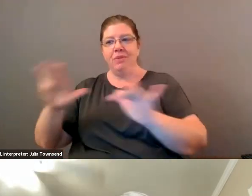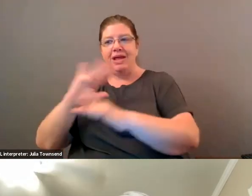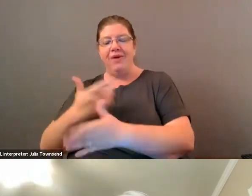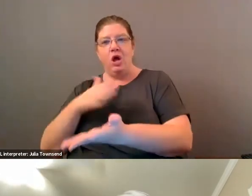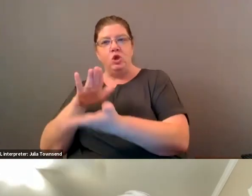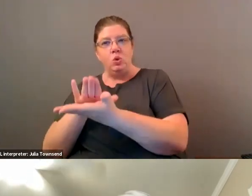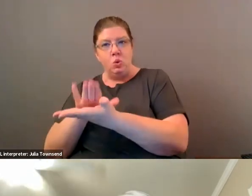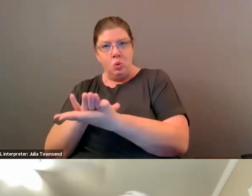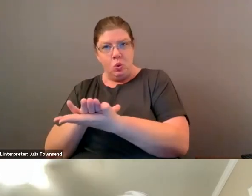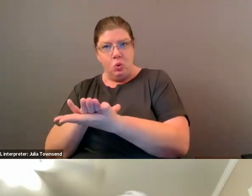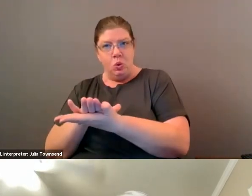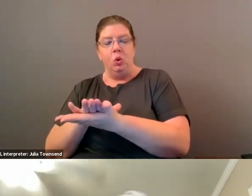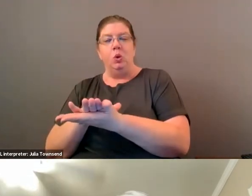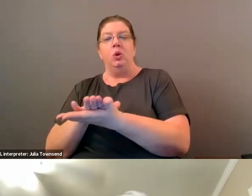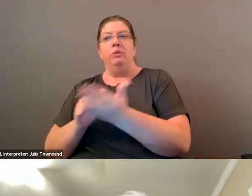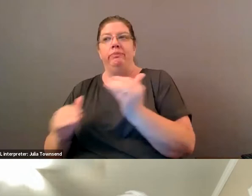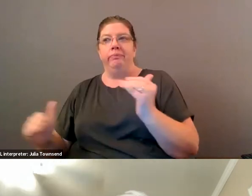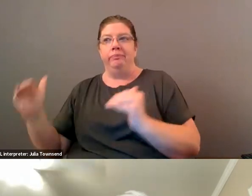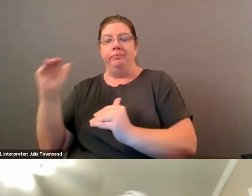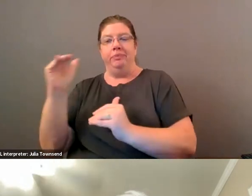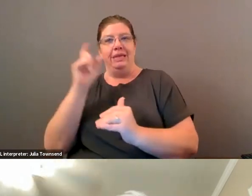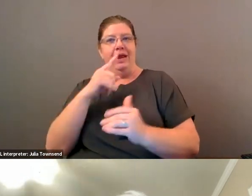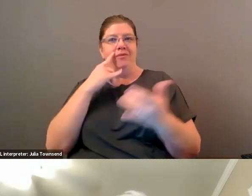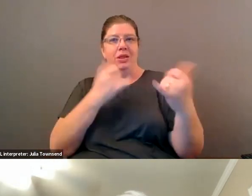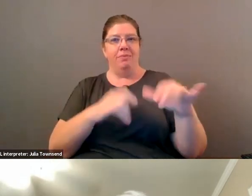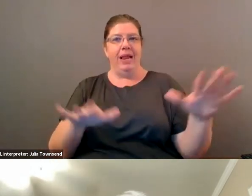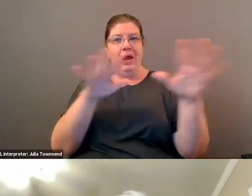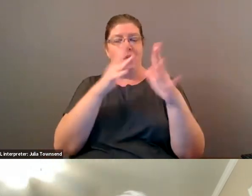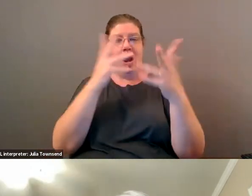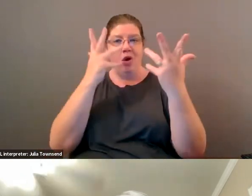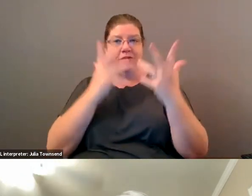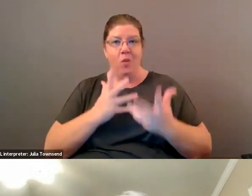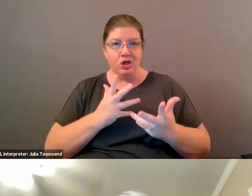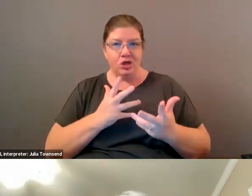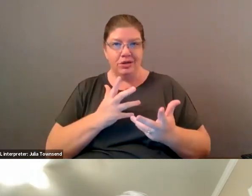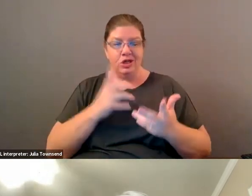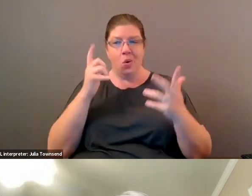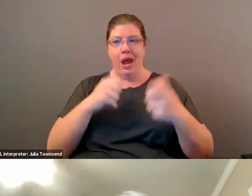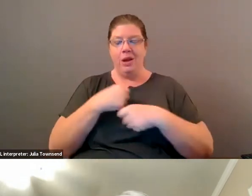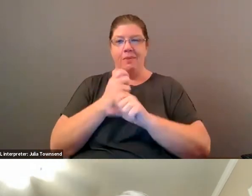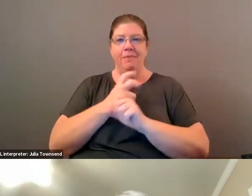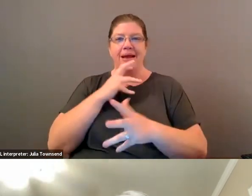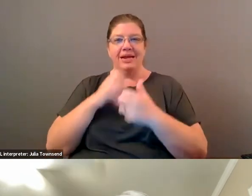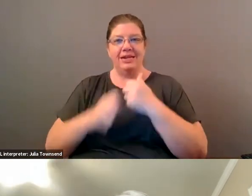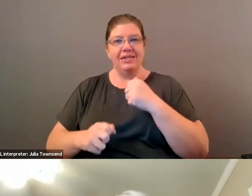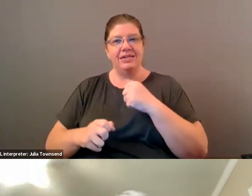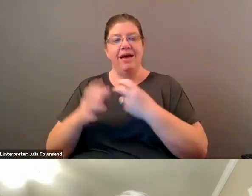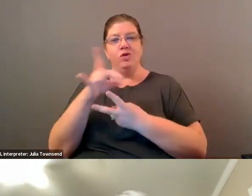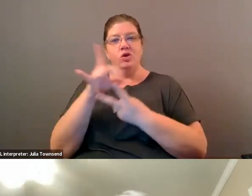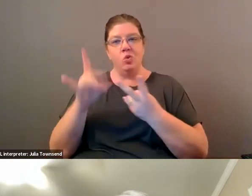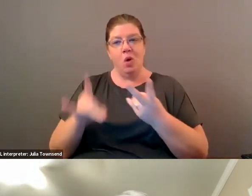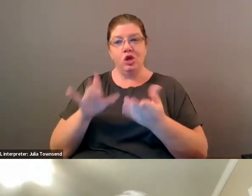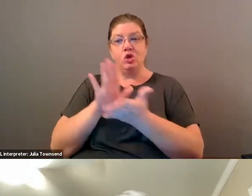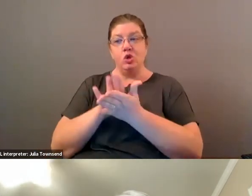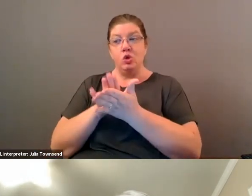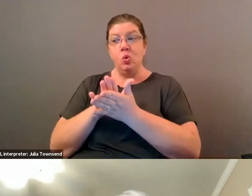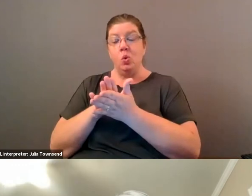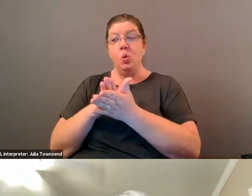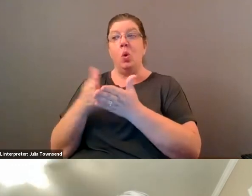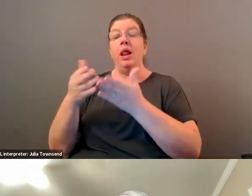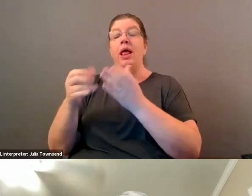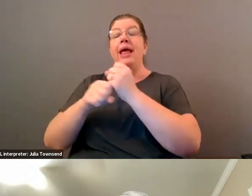students exceeded the need for the playground, unfortunately. So we had to make a tough choice to expand our school to accommodate the